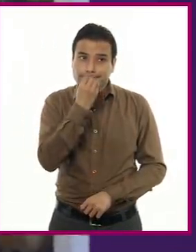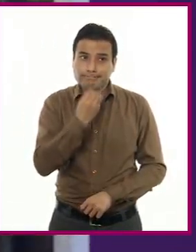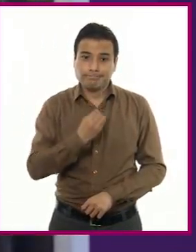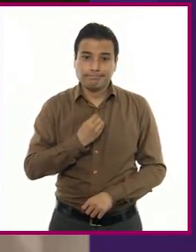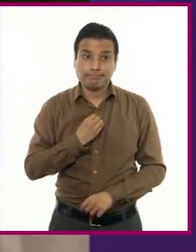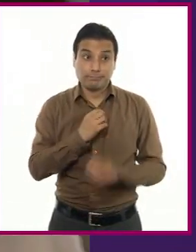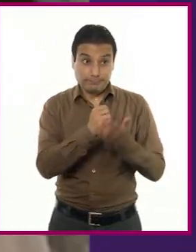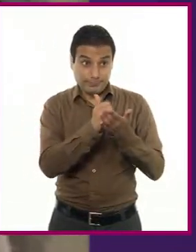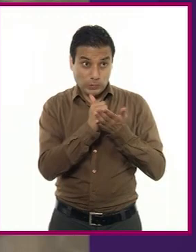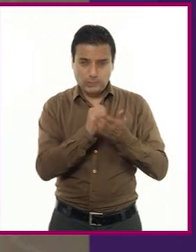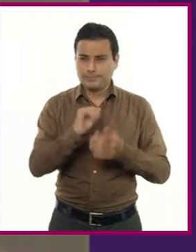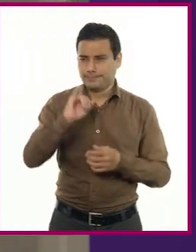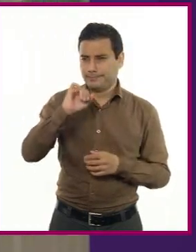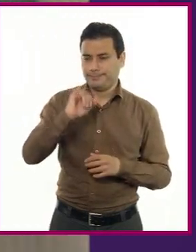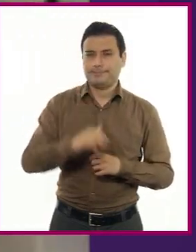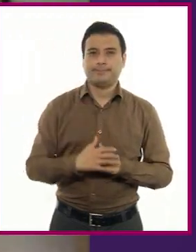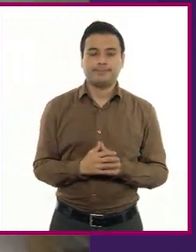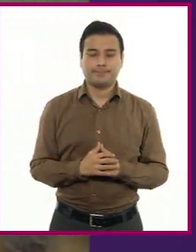Yeah.